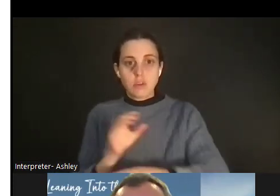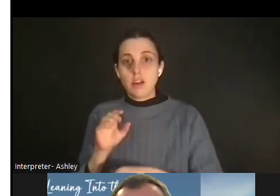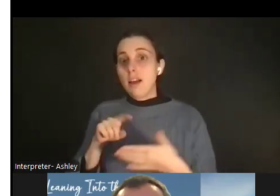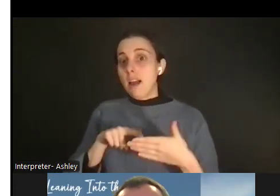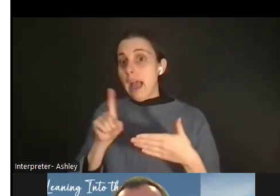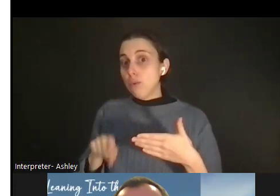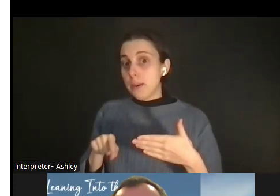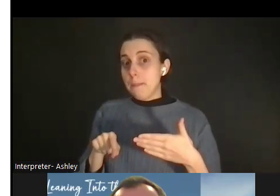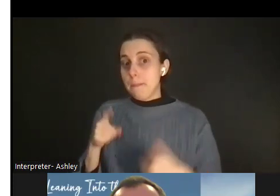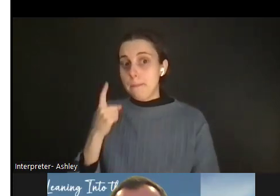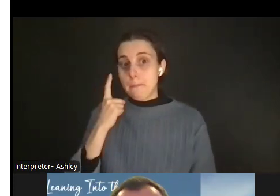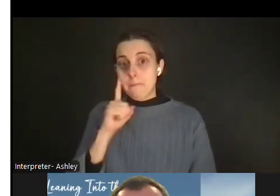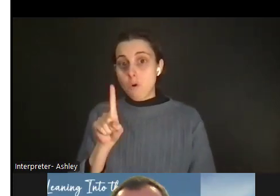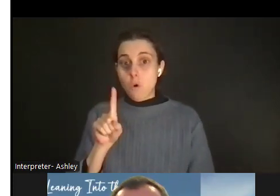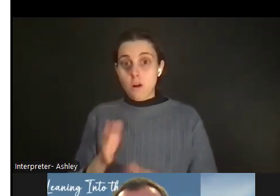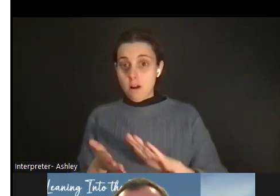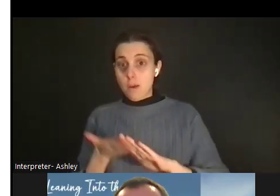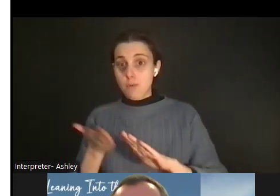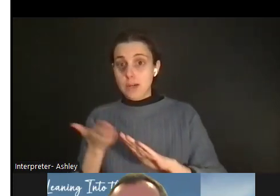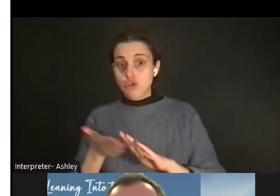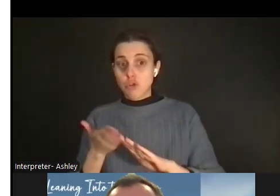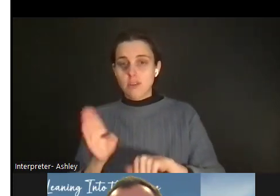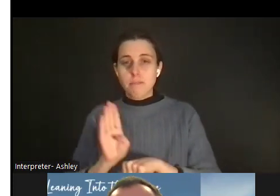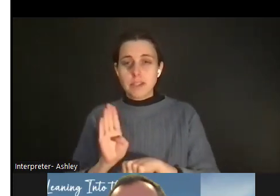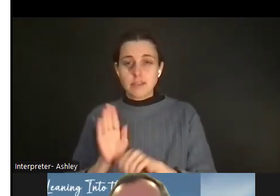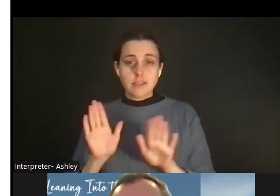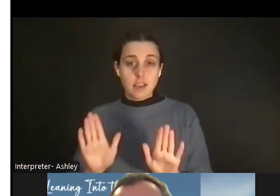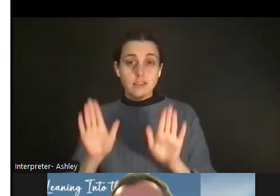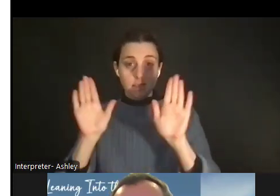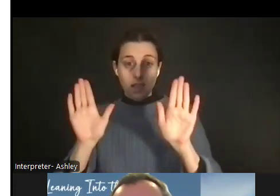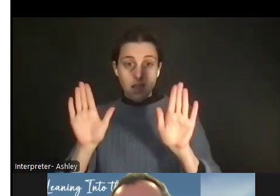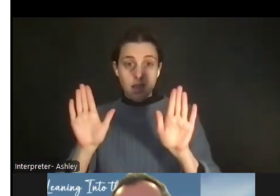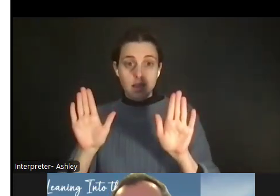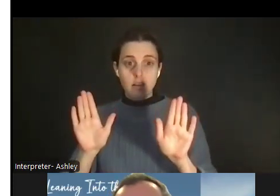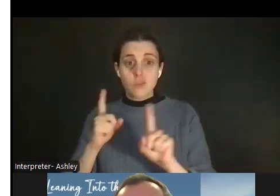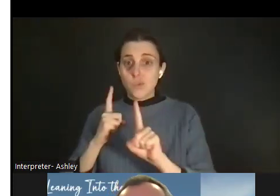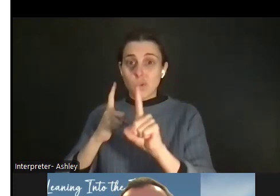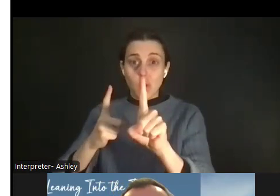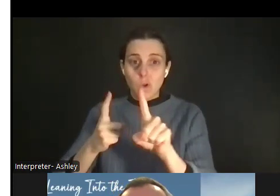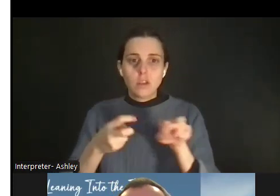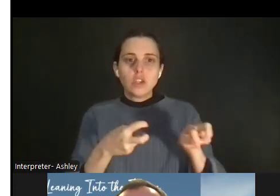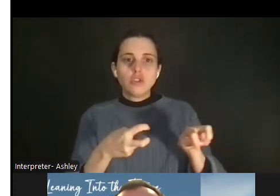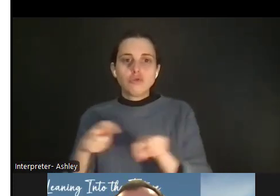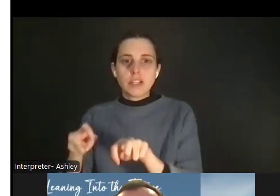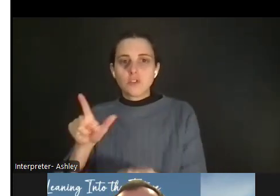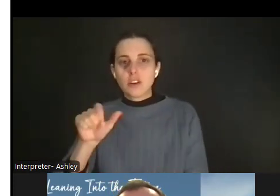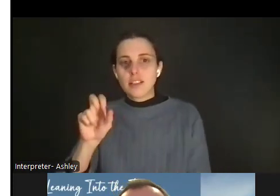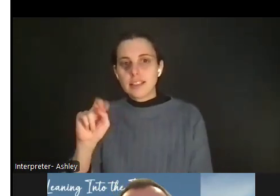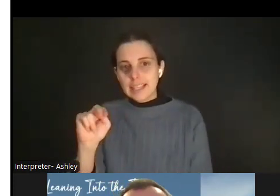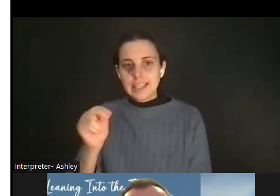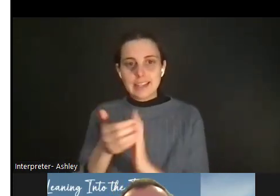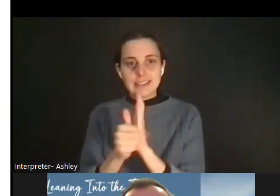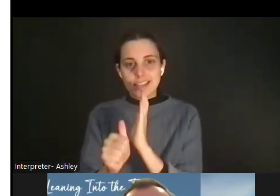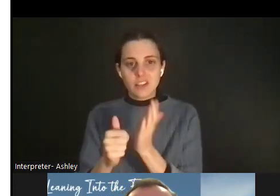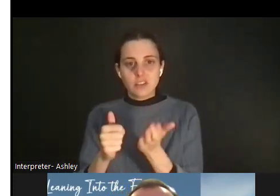for the operational excellence, the desired output, is really to transfer the lean skills that add value and